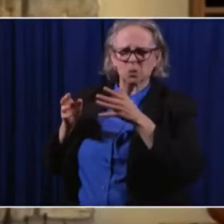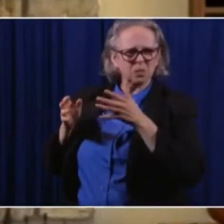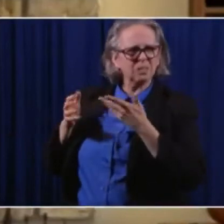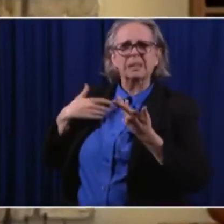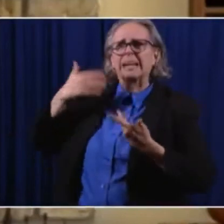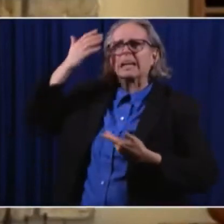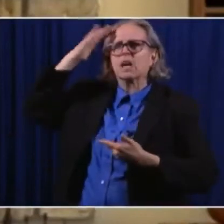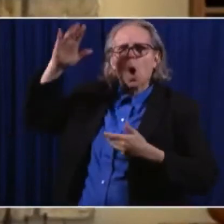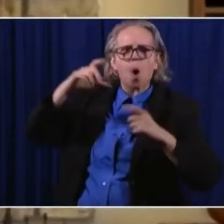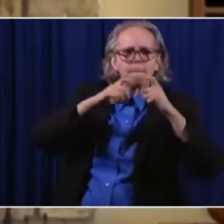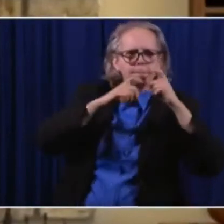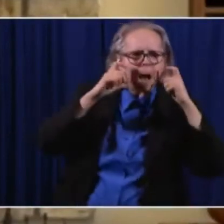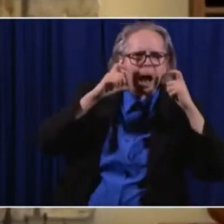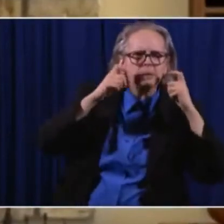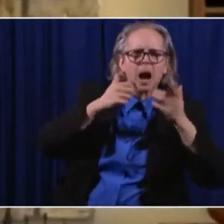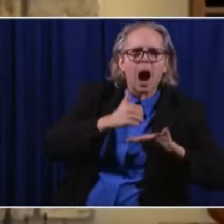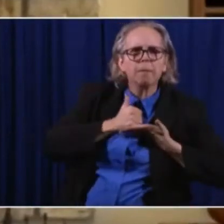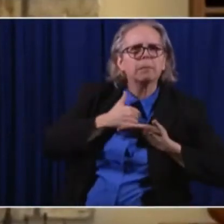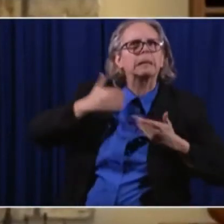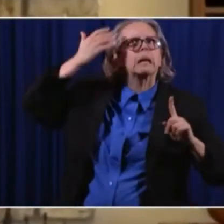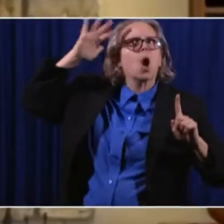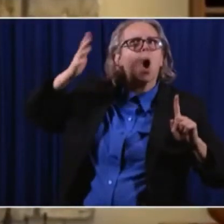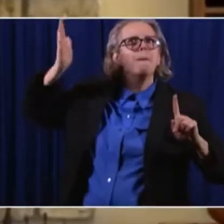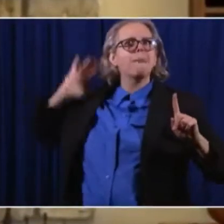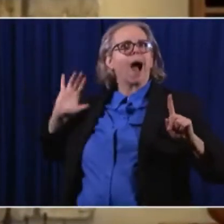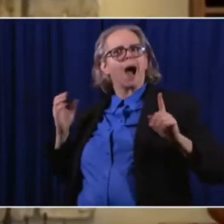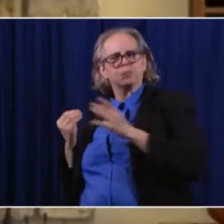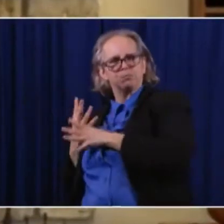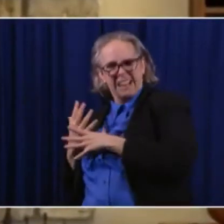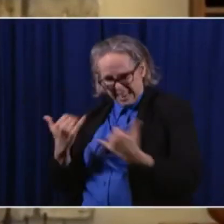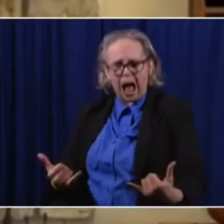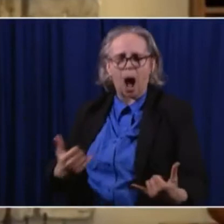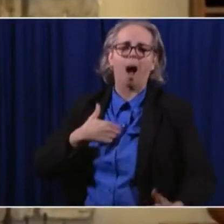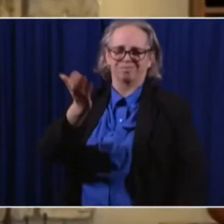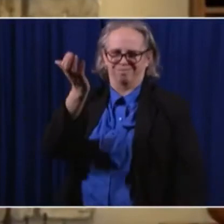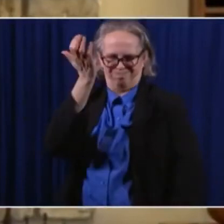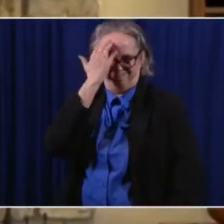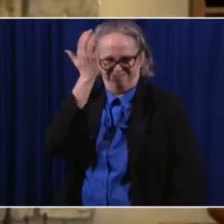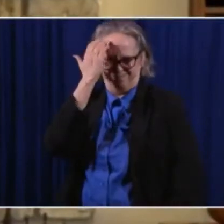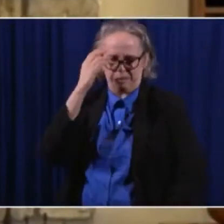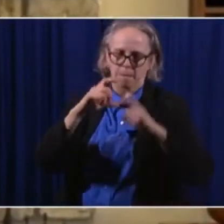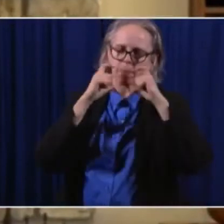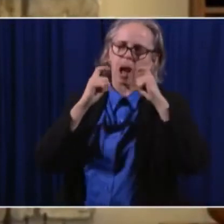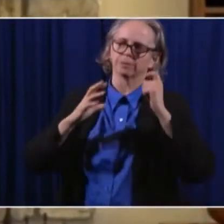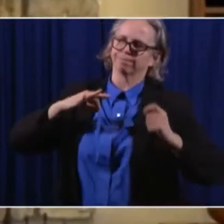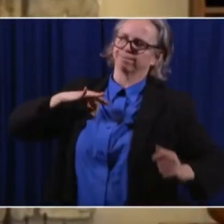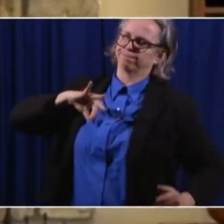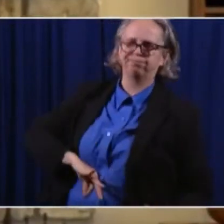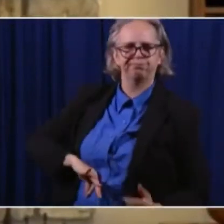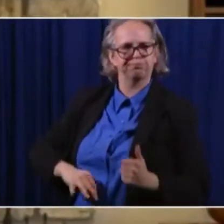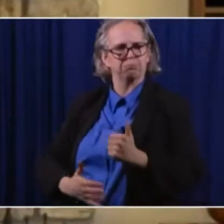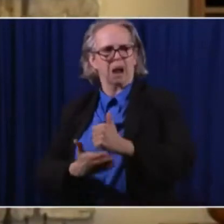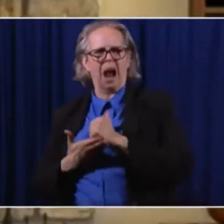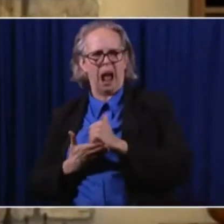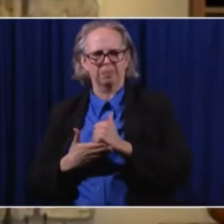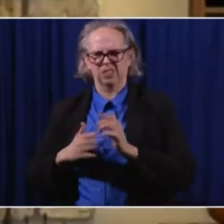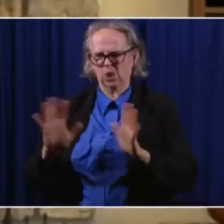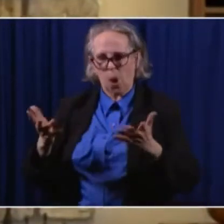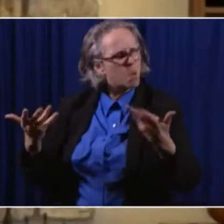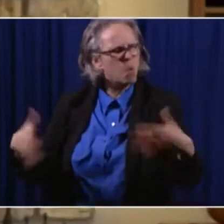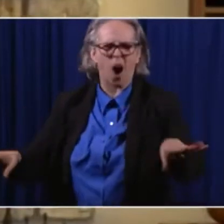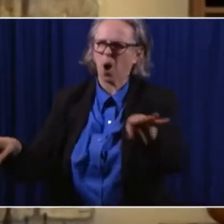that, couple the cutting down on the number of contacts, and that's going to go a long way to keeping